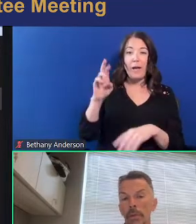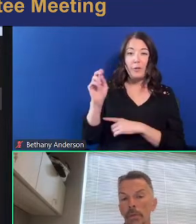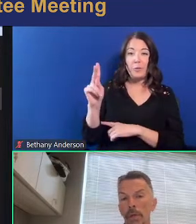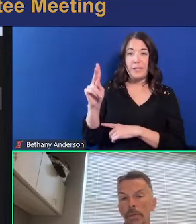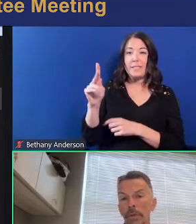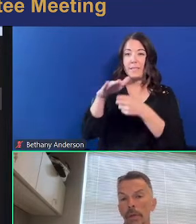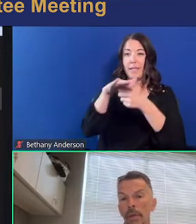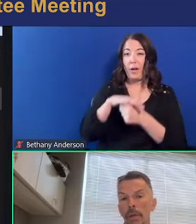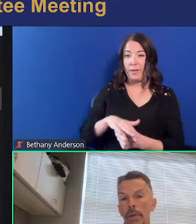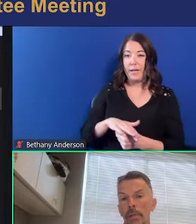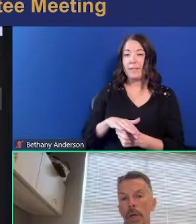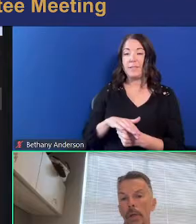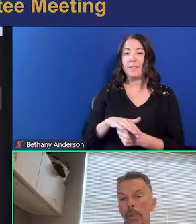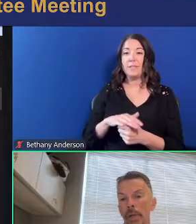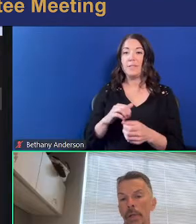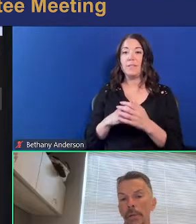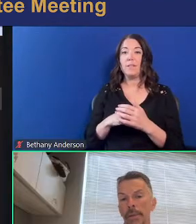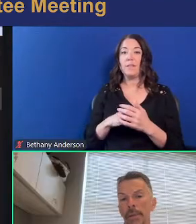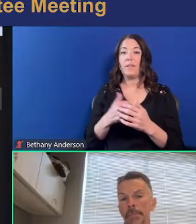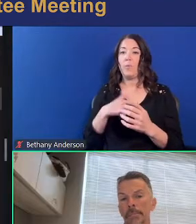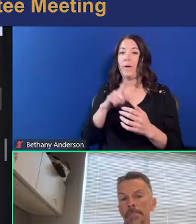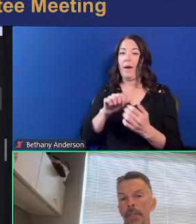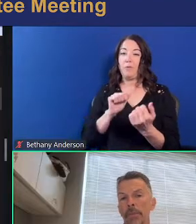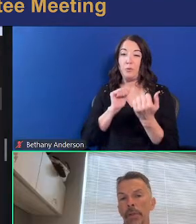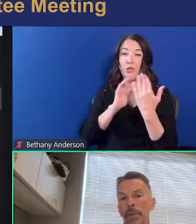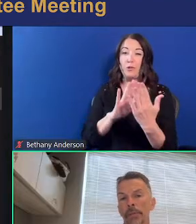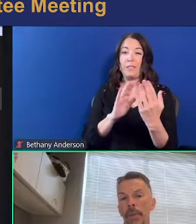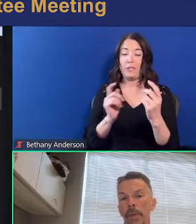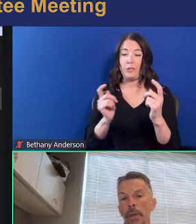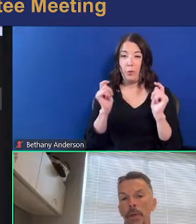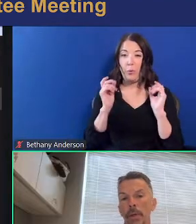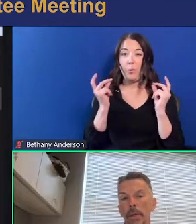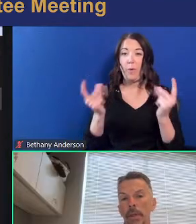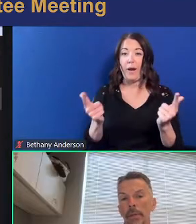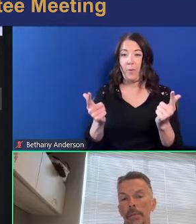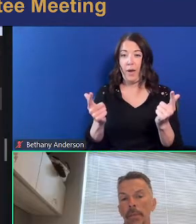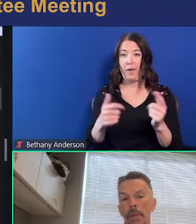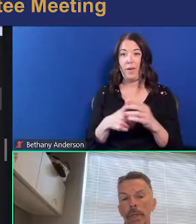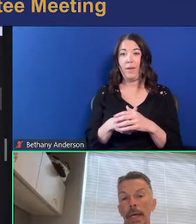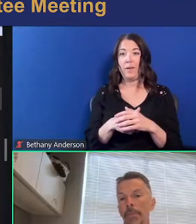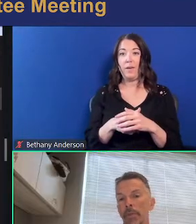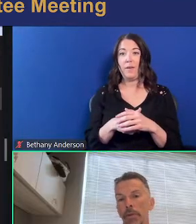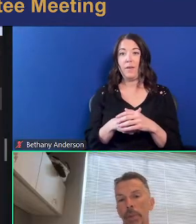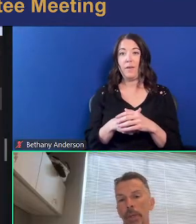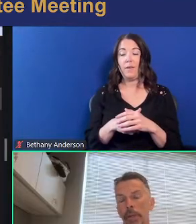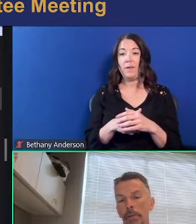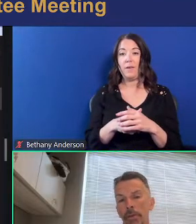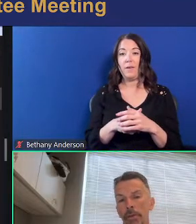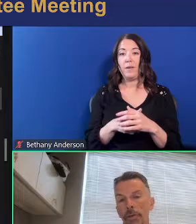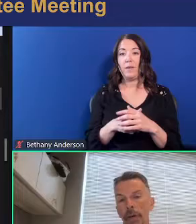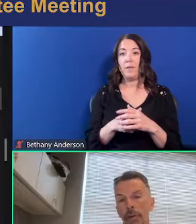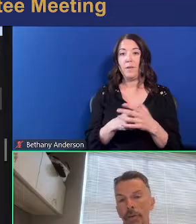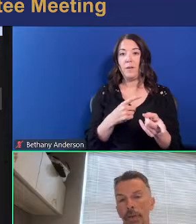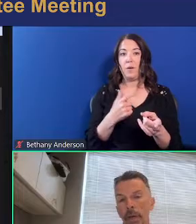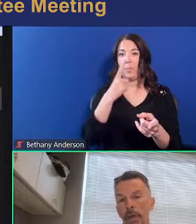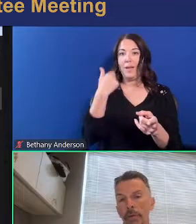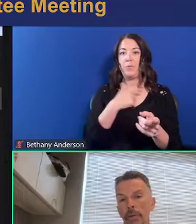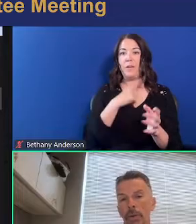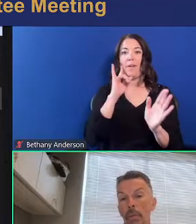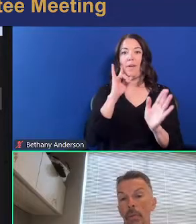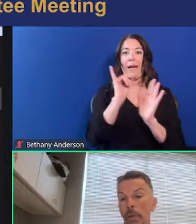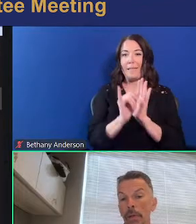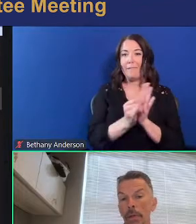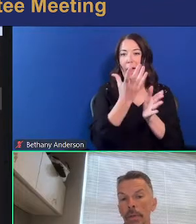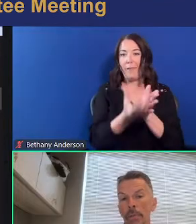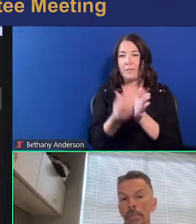on and to address right away, given the gaps that have been identified through the audits and